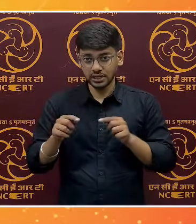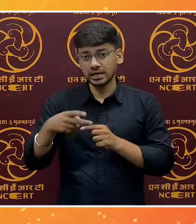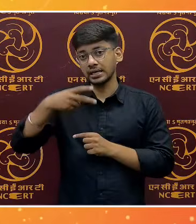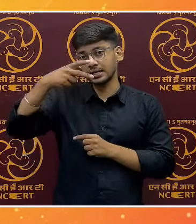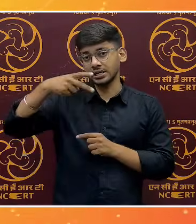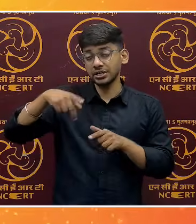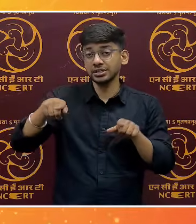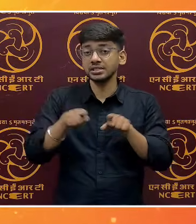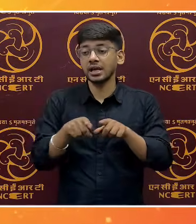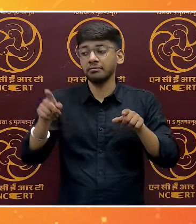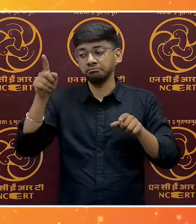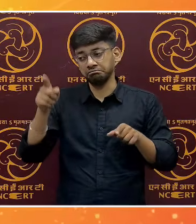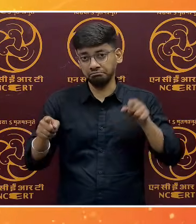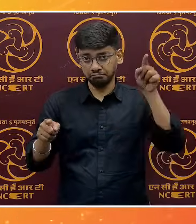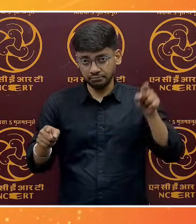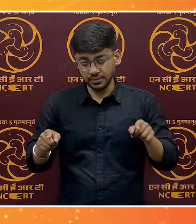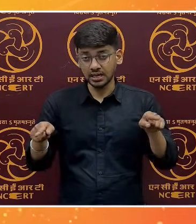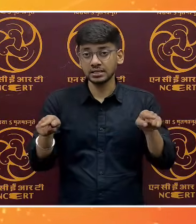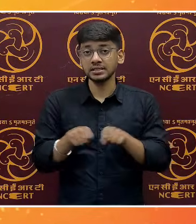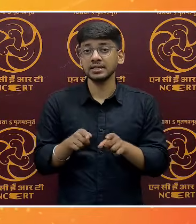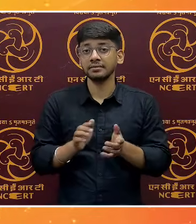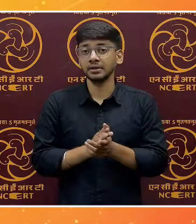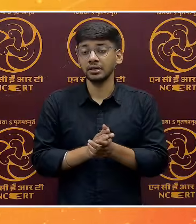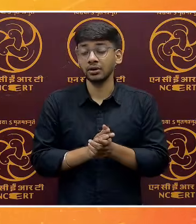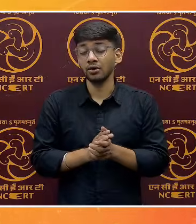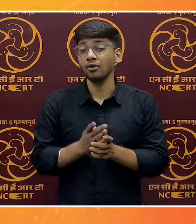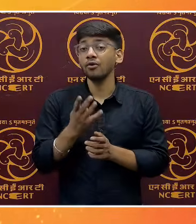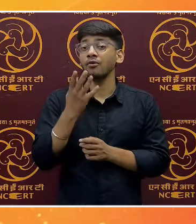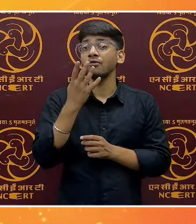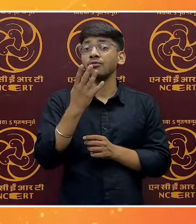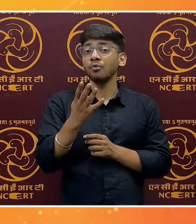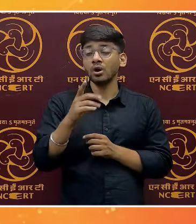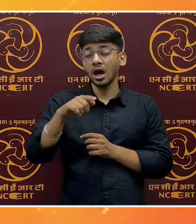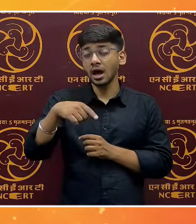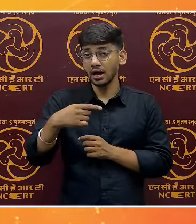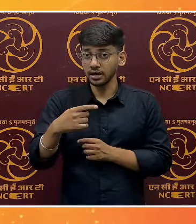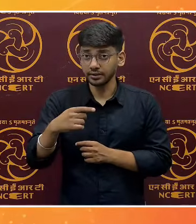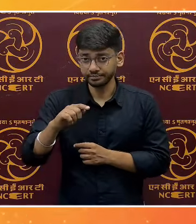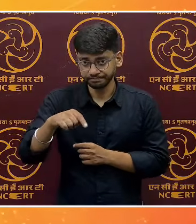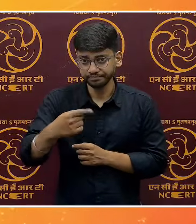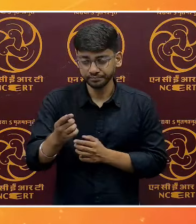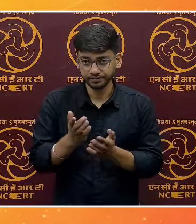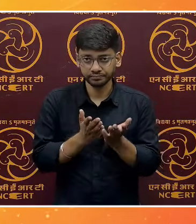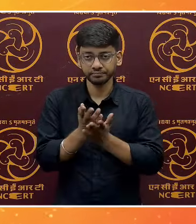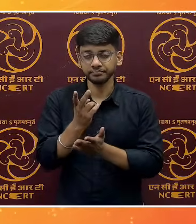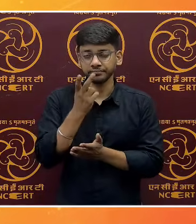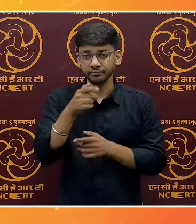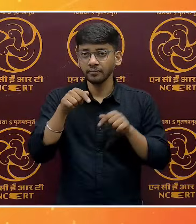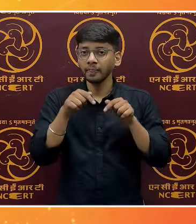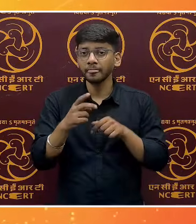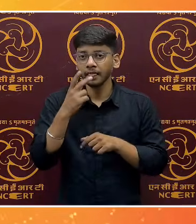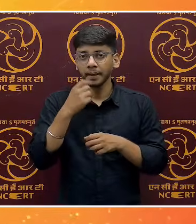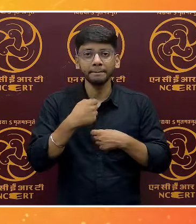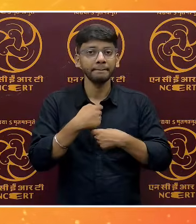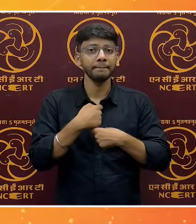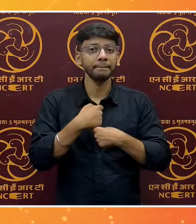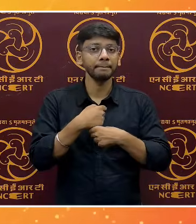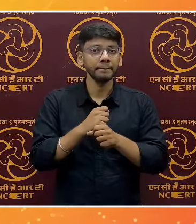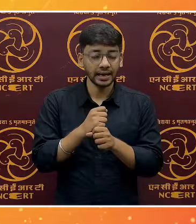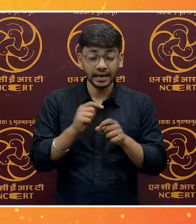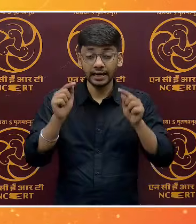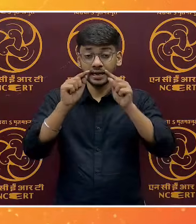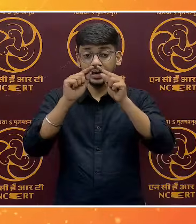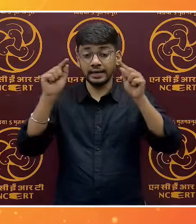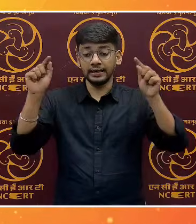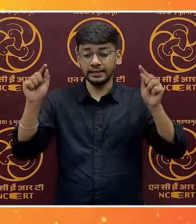4 shapes are given for now the next part. Now here we have to build a rectangle.